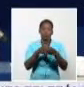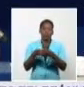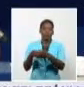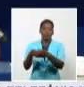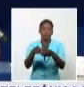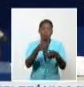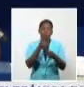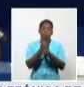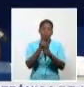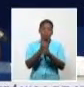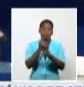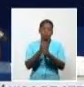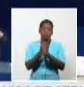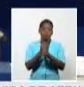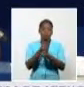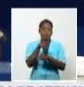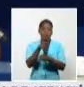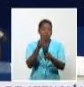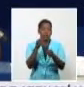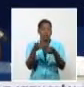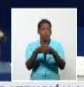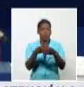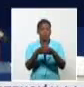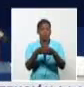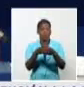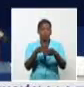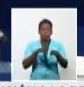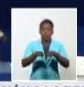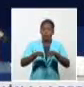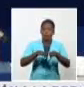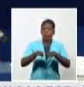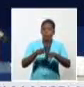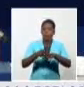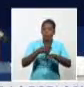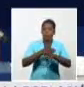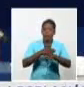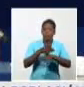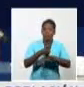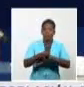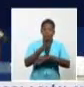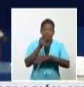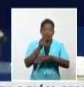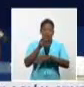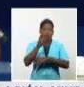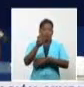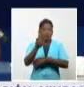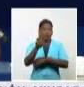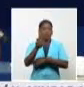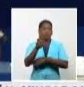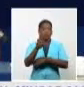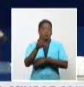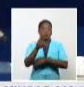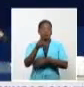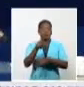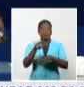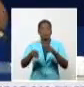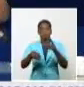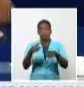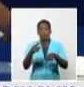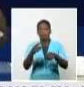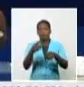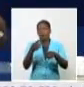in order to confront disaster situations around the world. They have had an exemplary record attending devastated